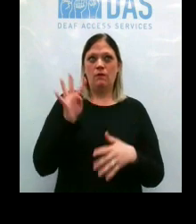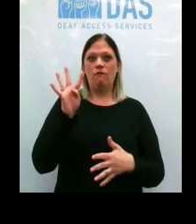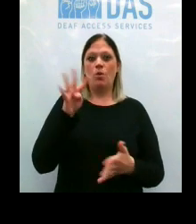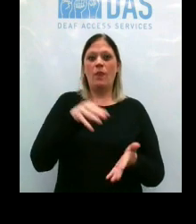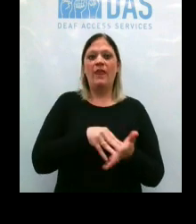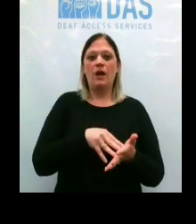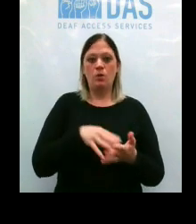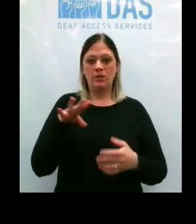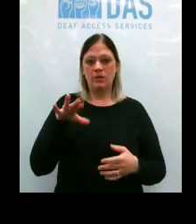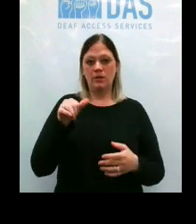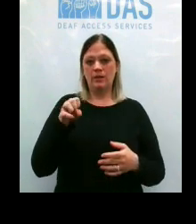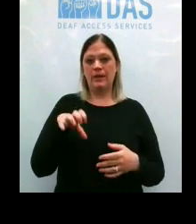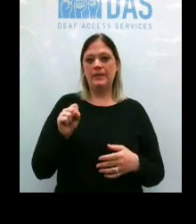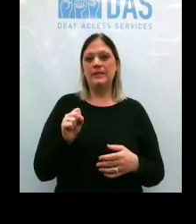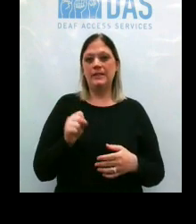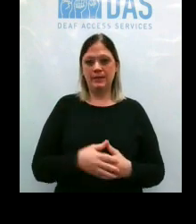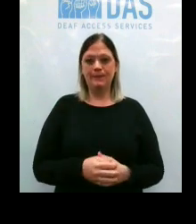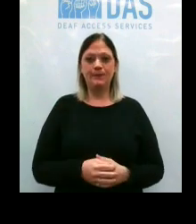4,000 cases.